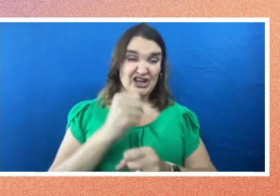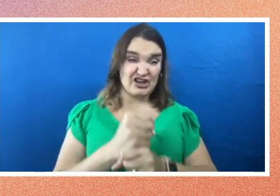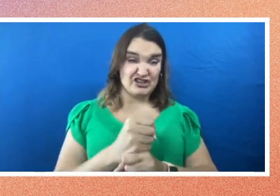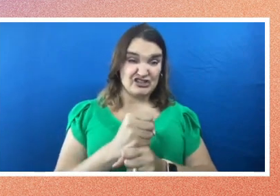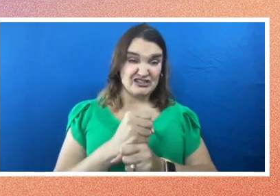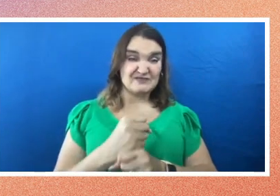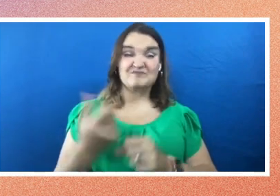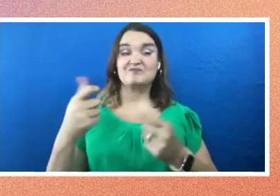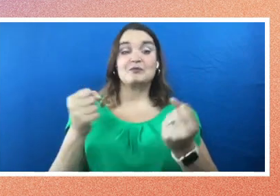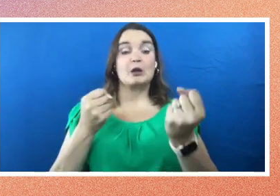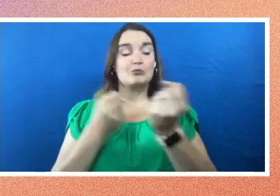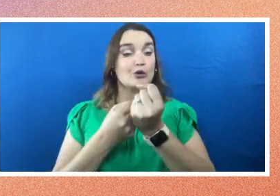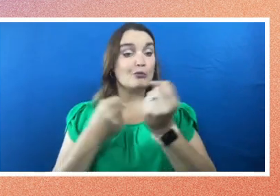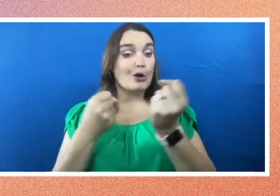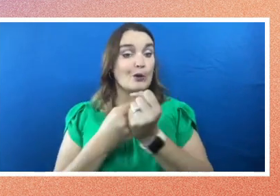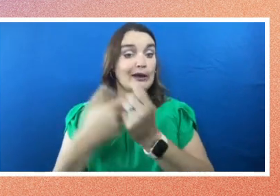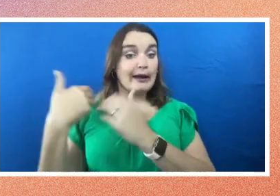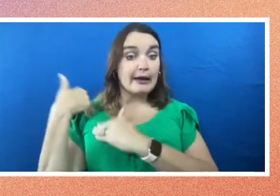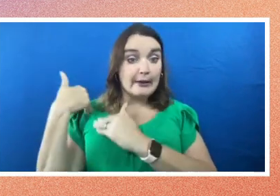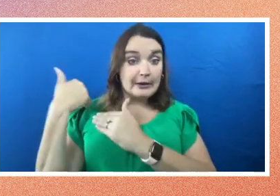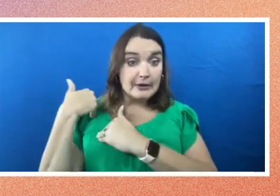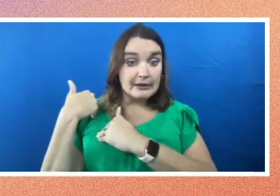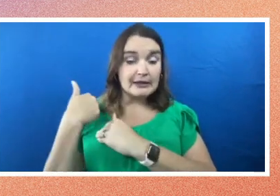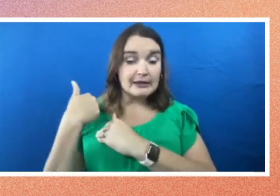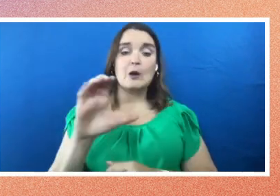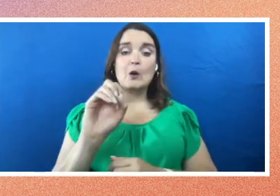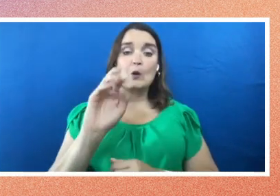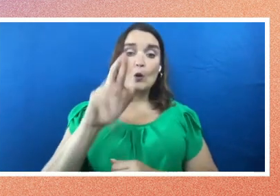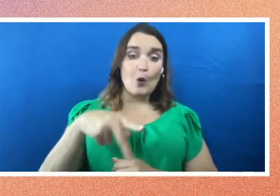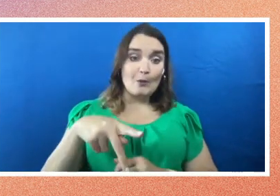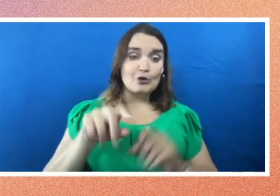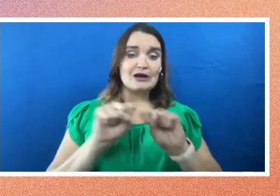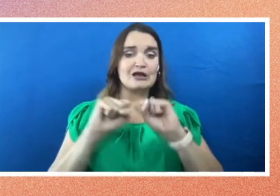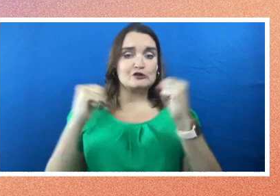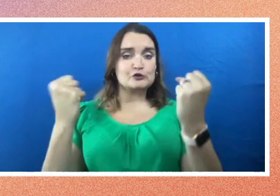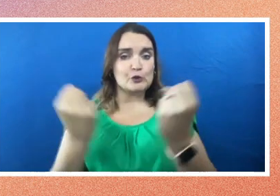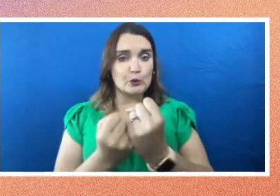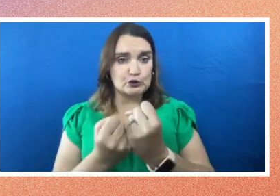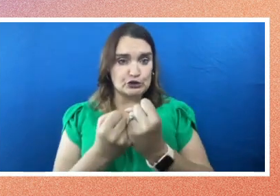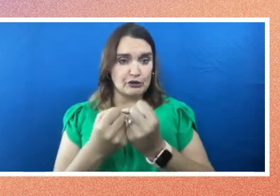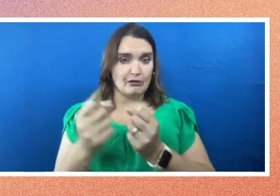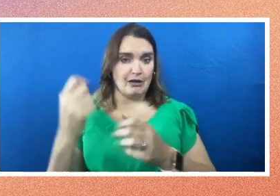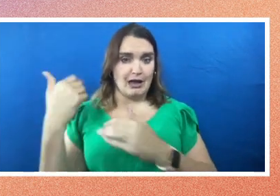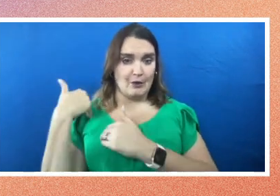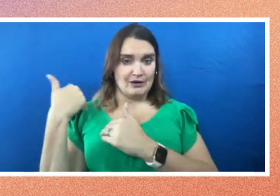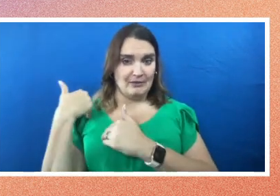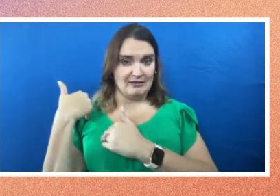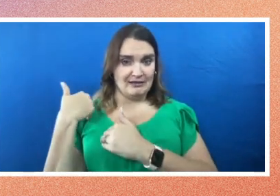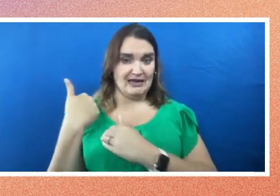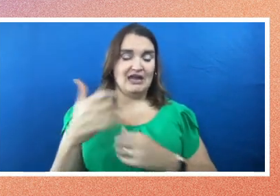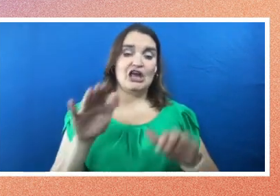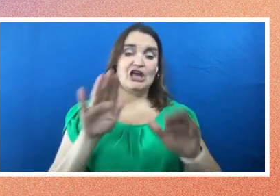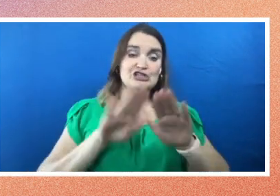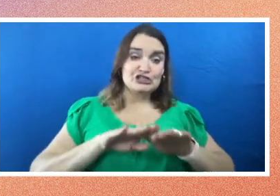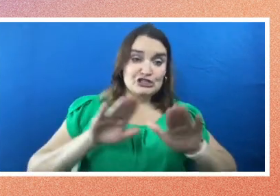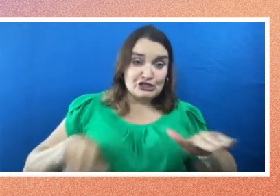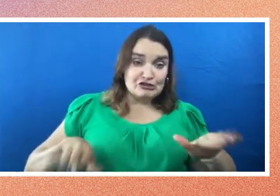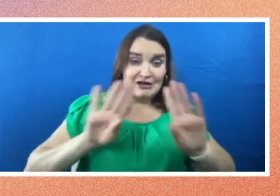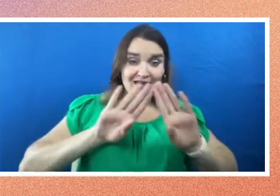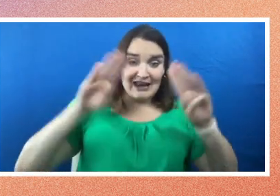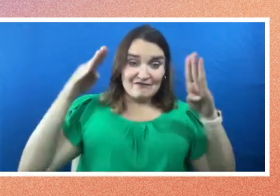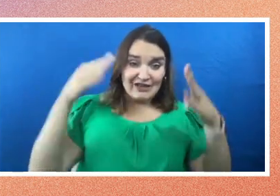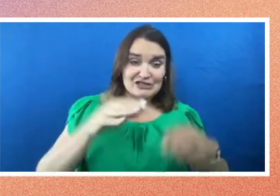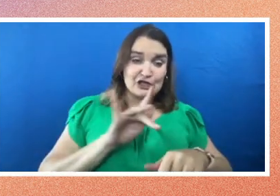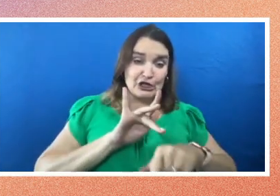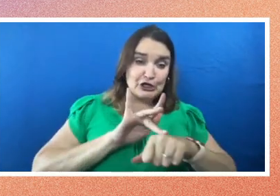accountability, corporate social responsibility as opposed to perverse incentives, on children, investing in early childhood education